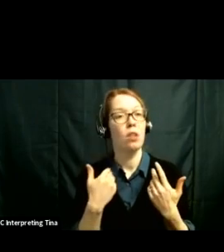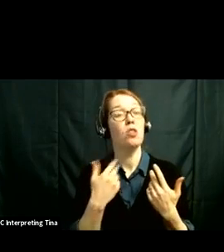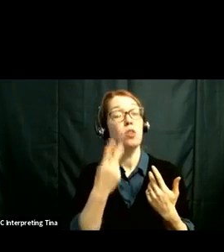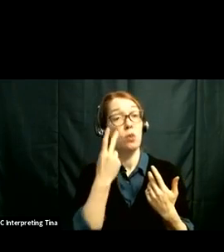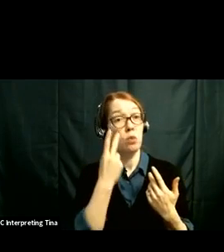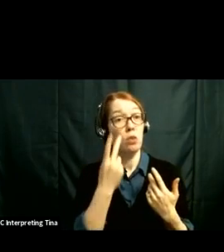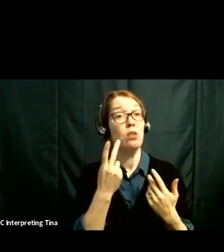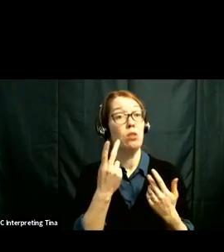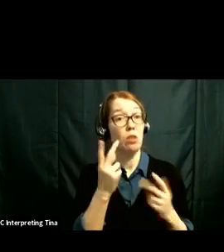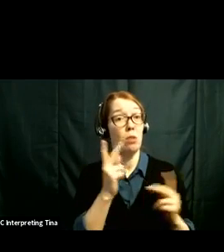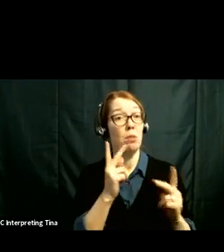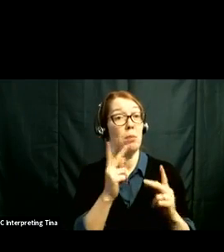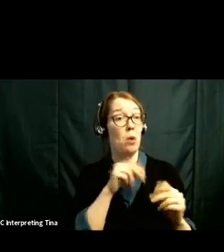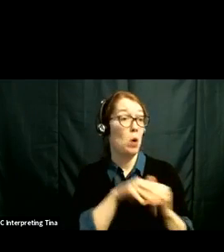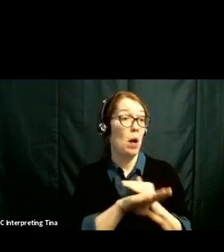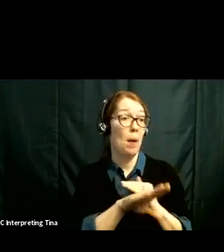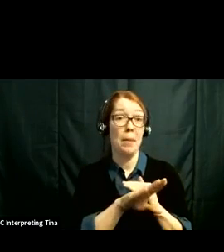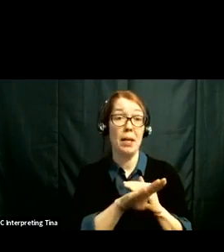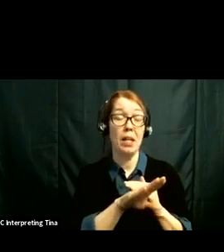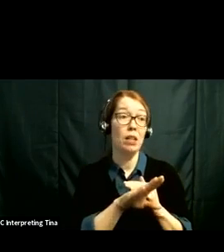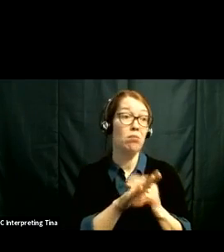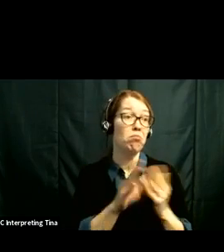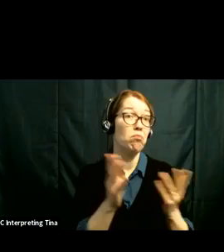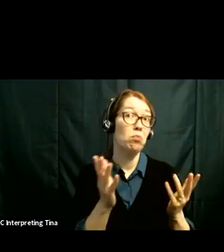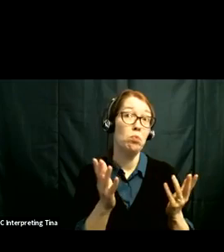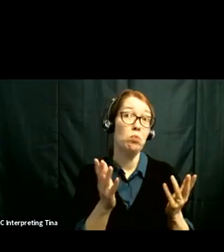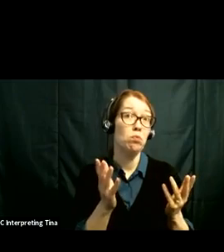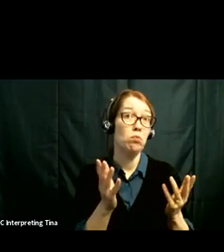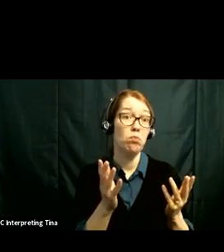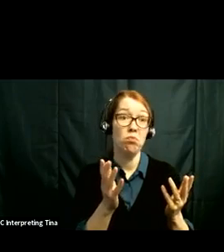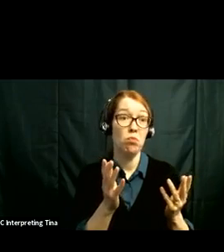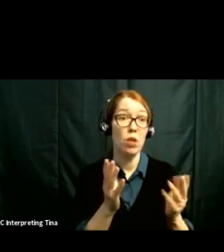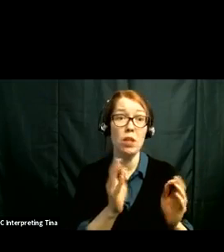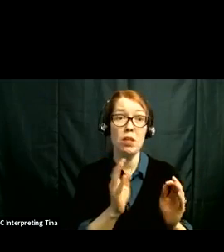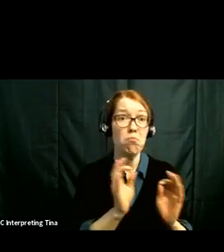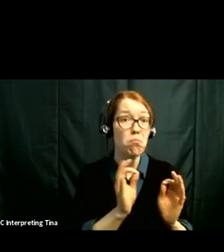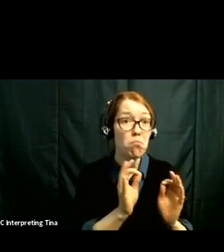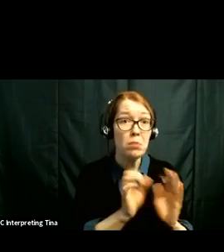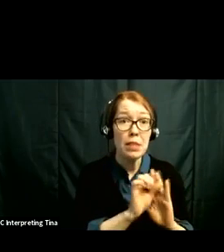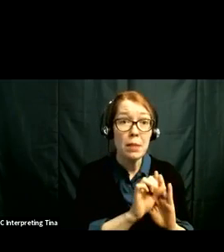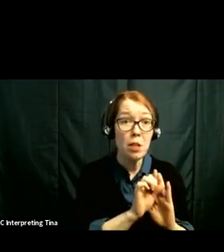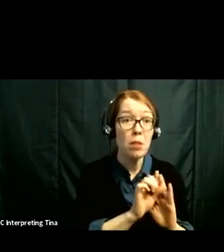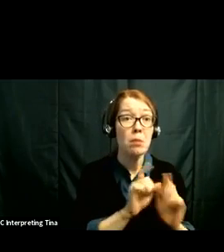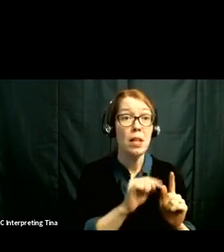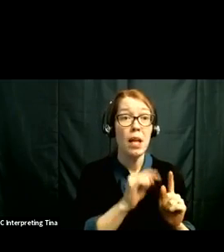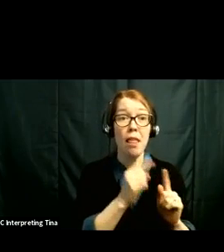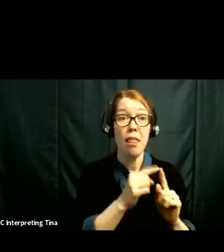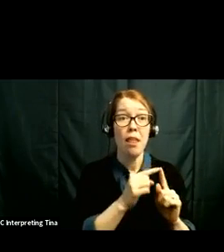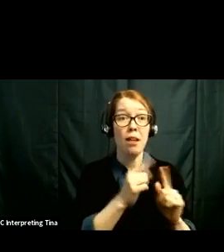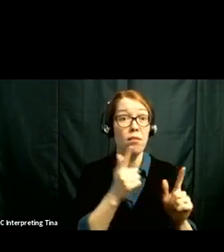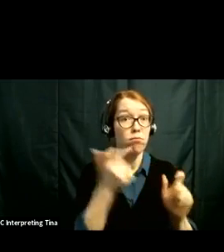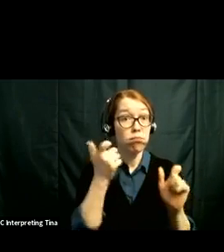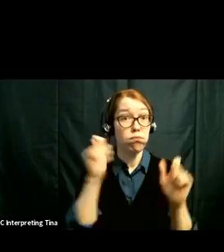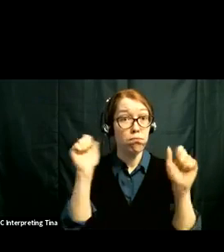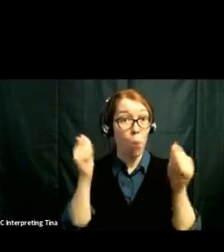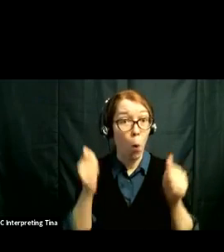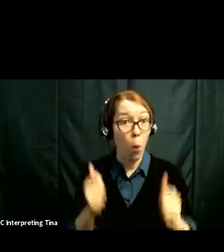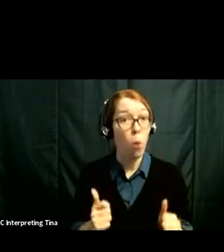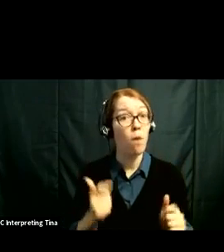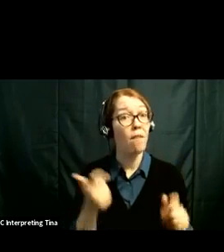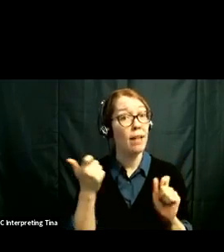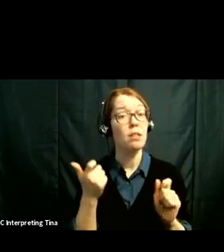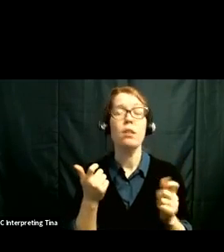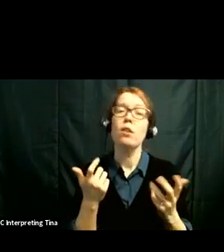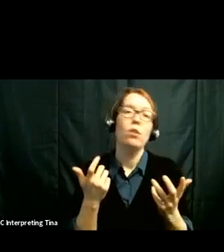people come in with, you know, minimal symptoms and then deteriorate rapidly too. So you